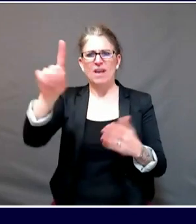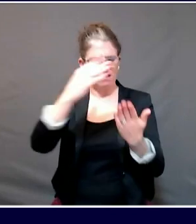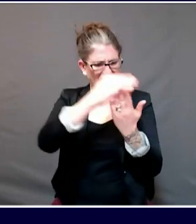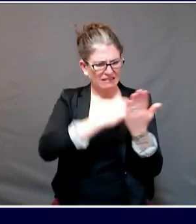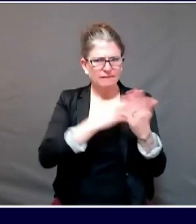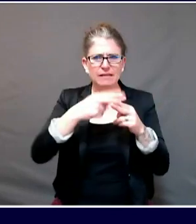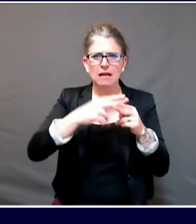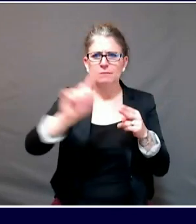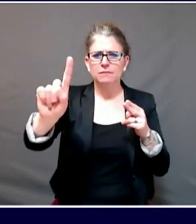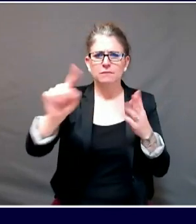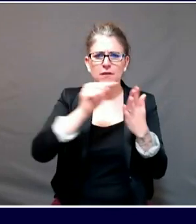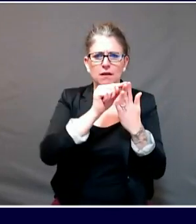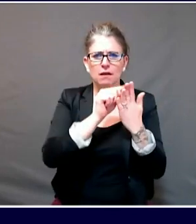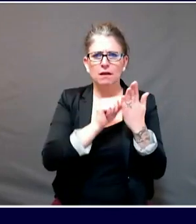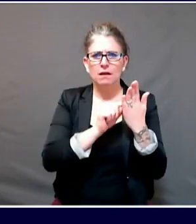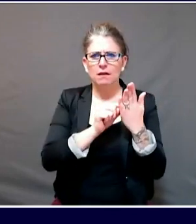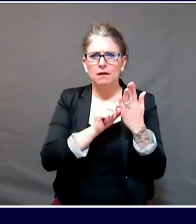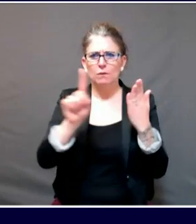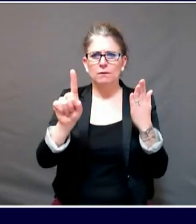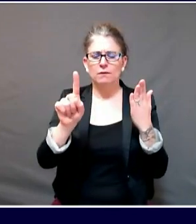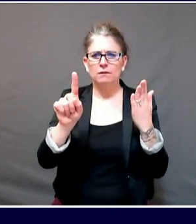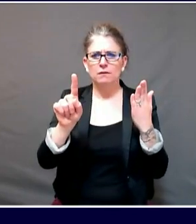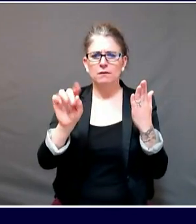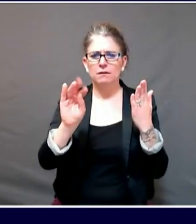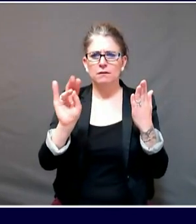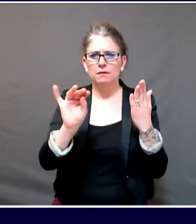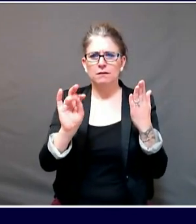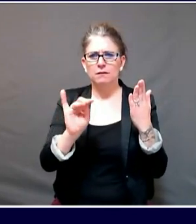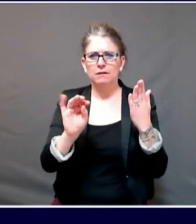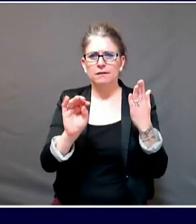while I switch over to that screen.